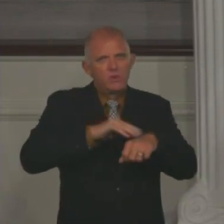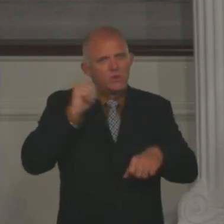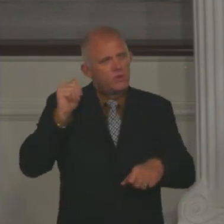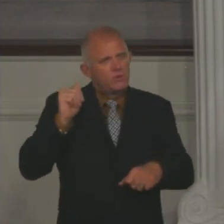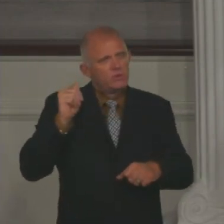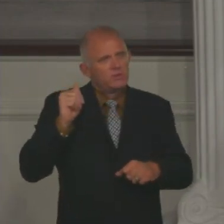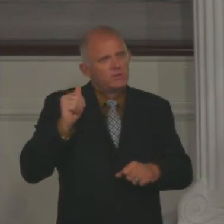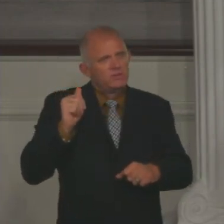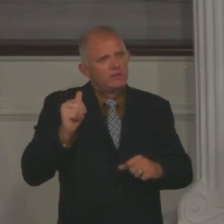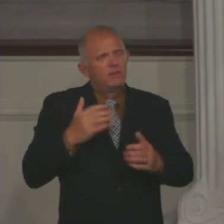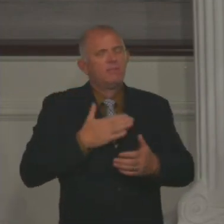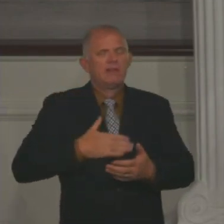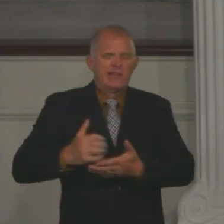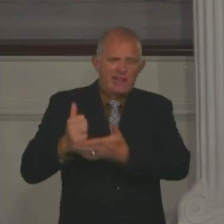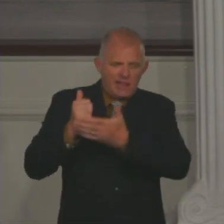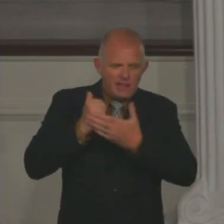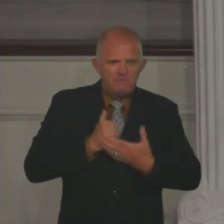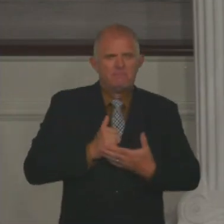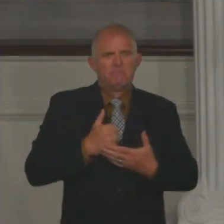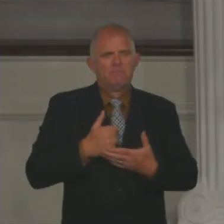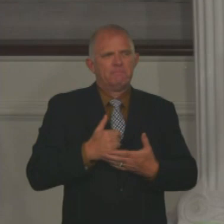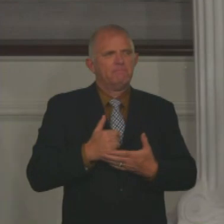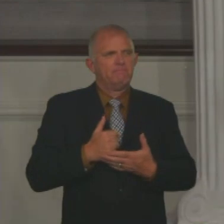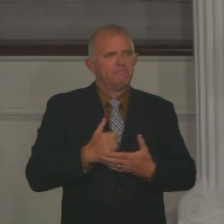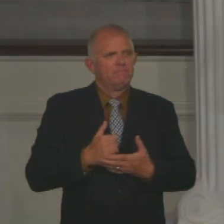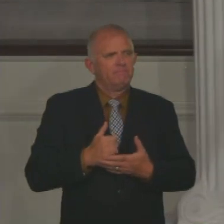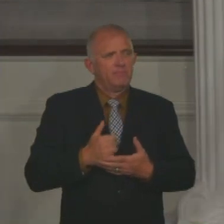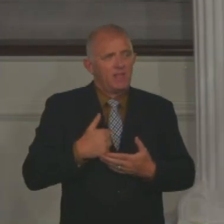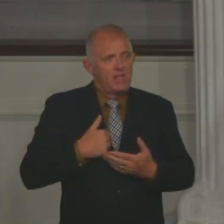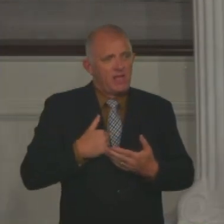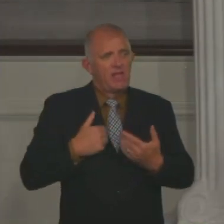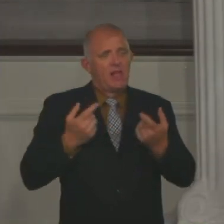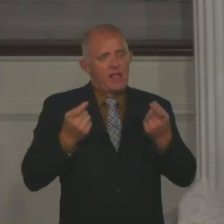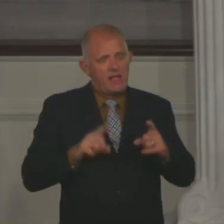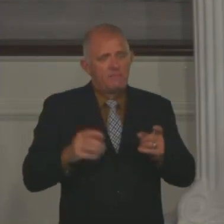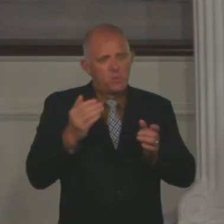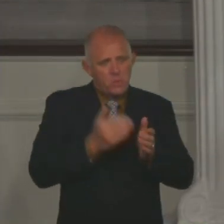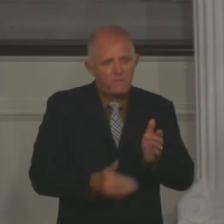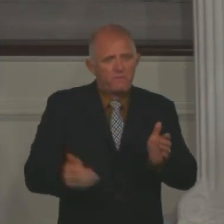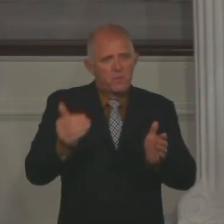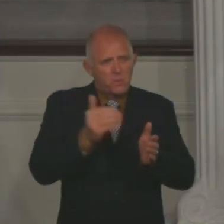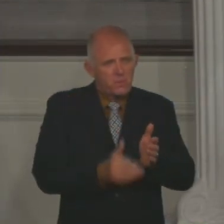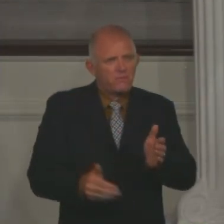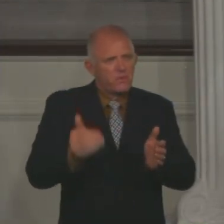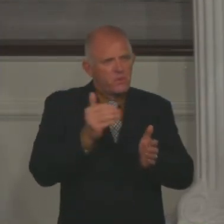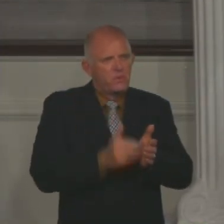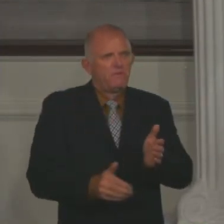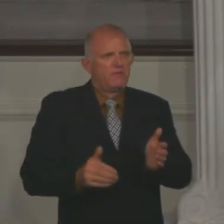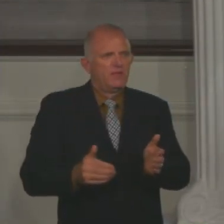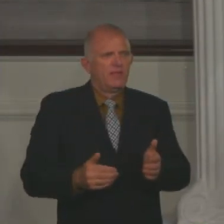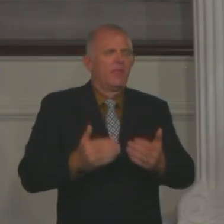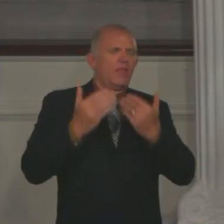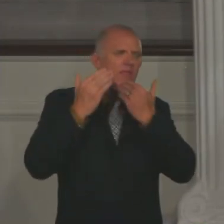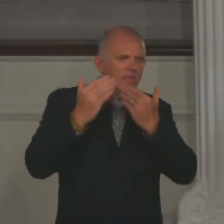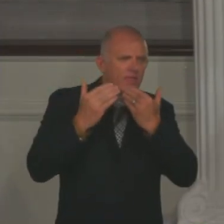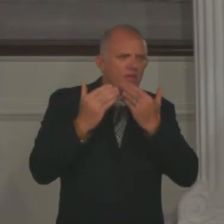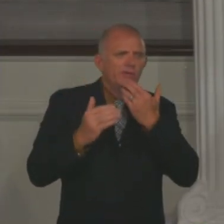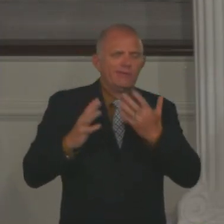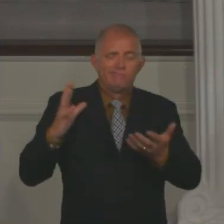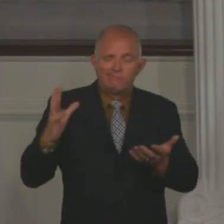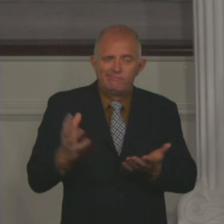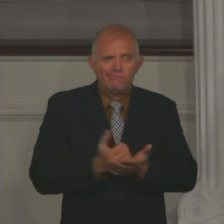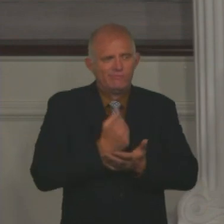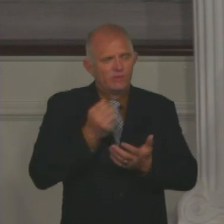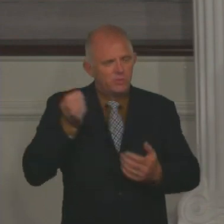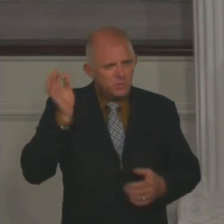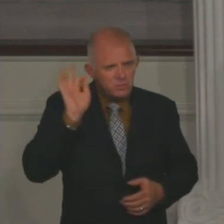Please help us. I pray that that would be multiplied over and over and over again. Thank you, Lord, for the privilege to preach.